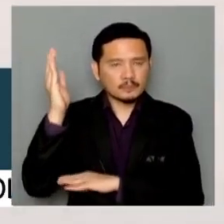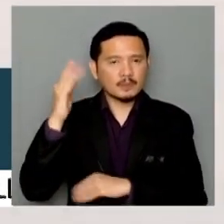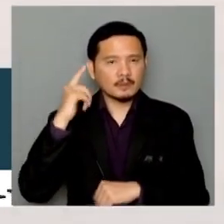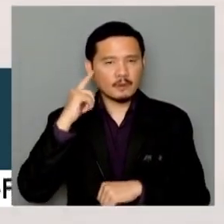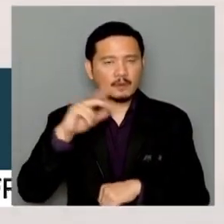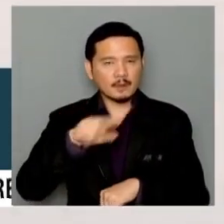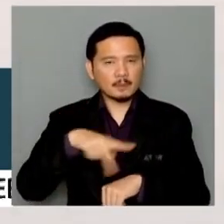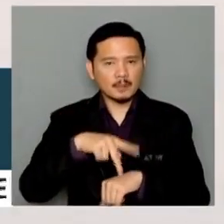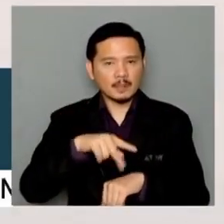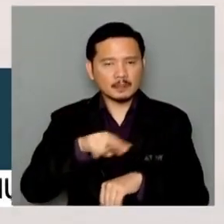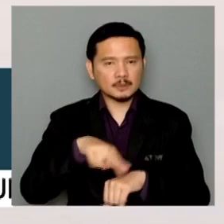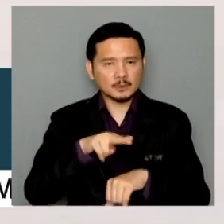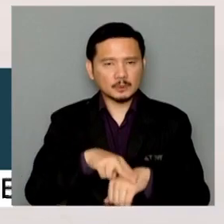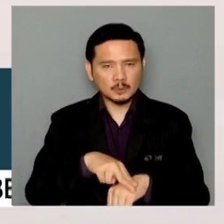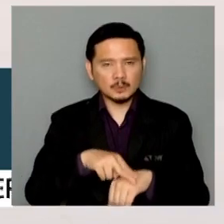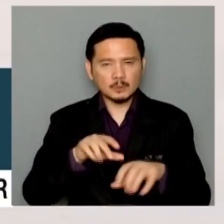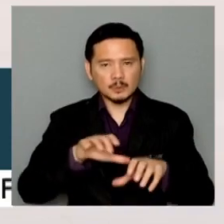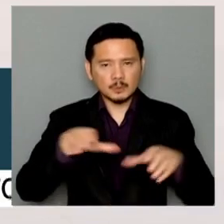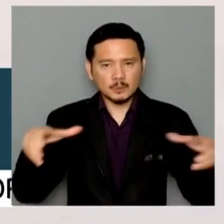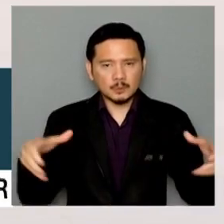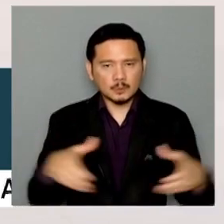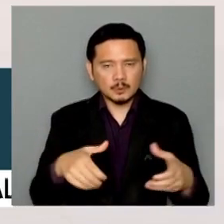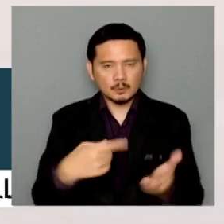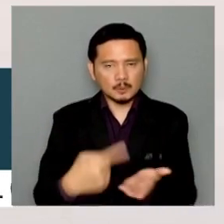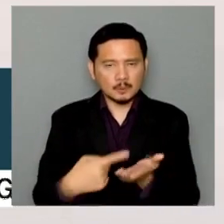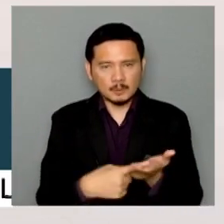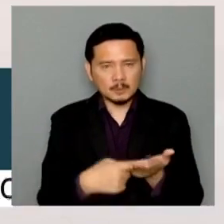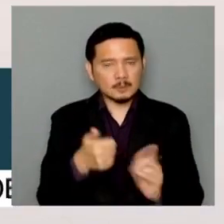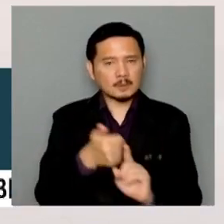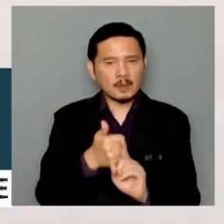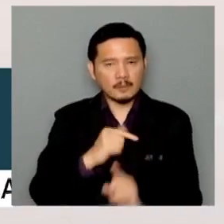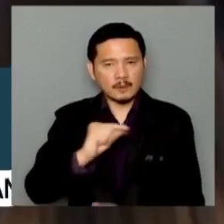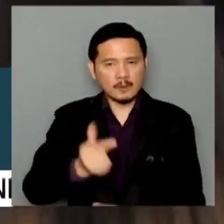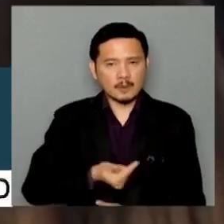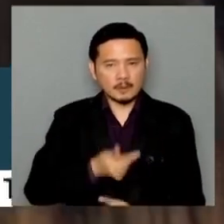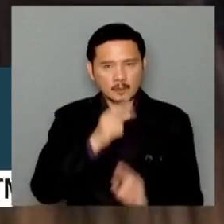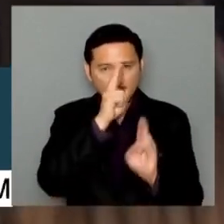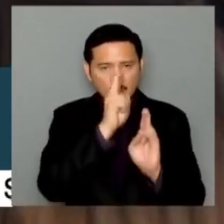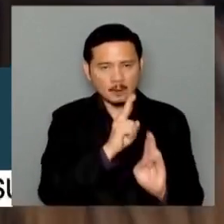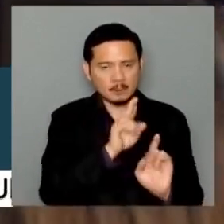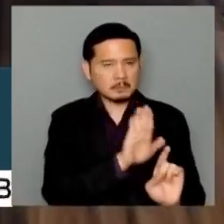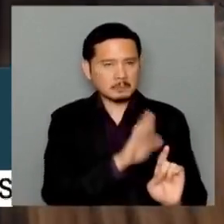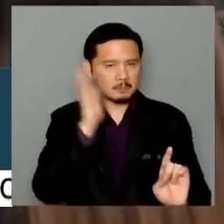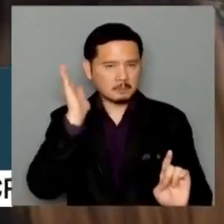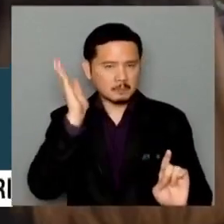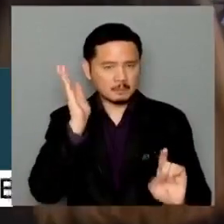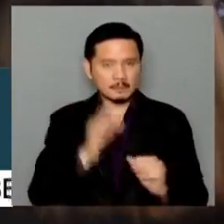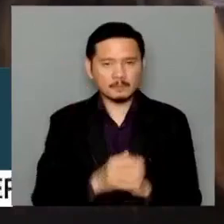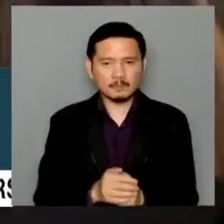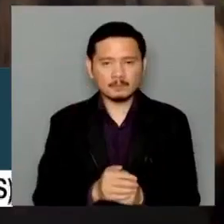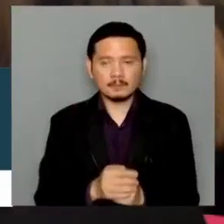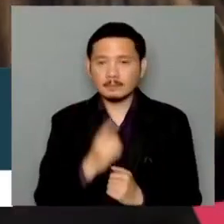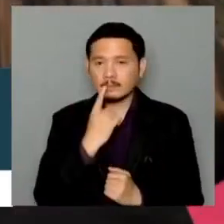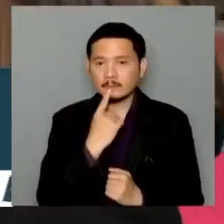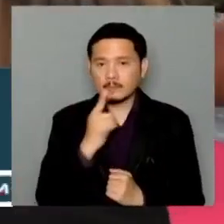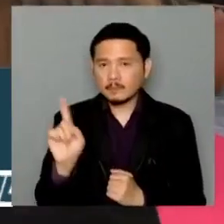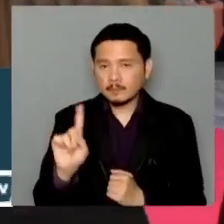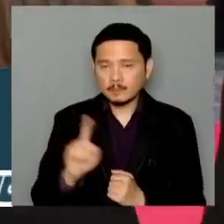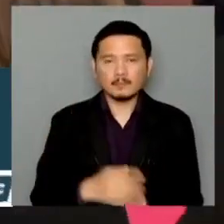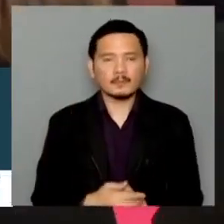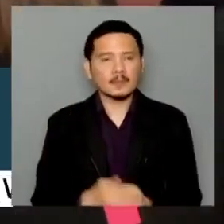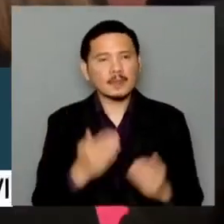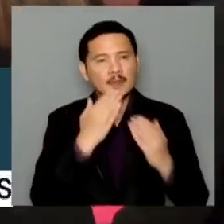Health Research System Week, where he was guest of honor and speaker. And during his speech, the president took time to thank the nation's